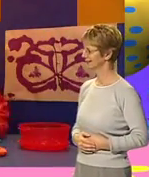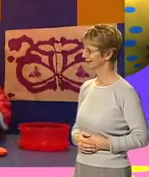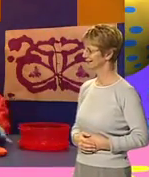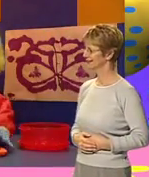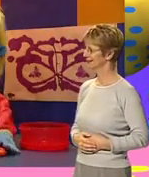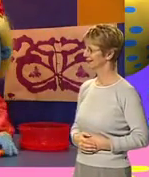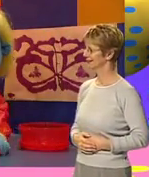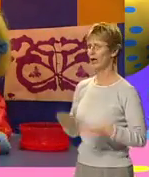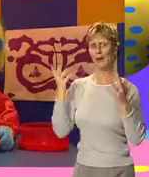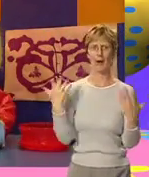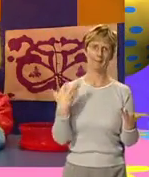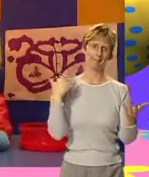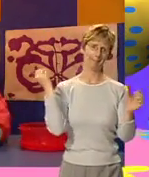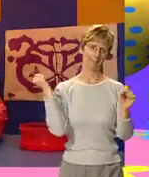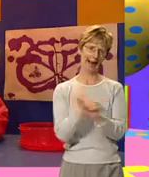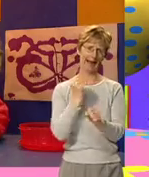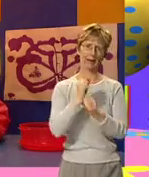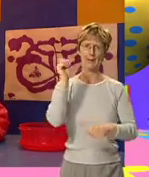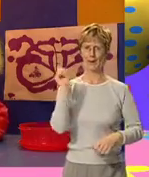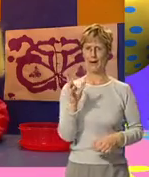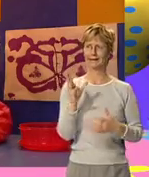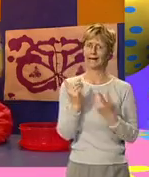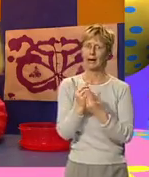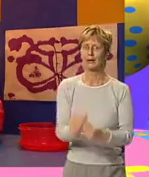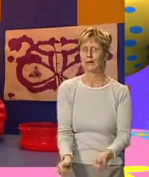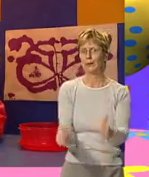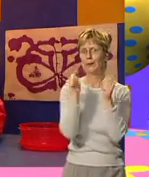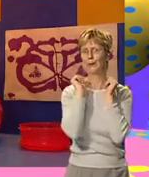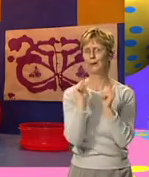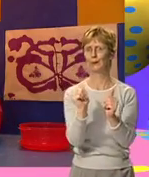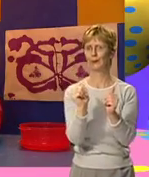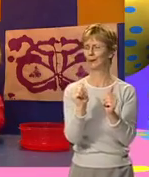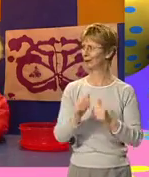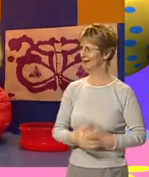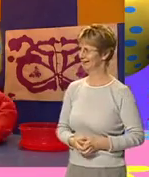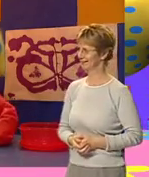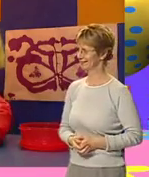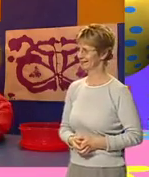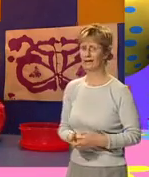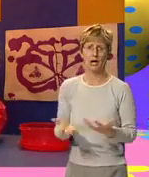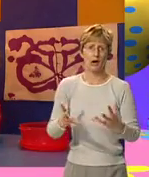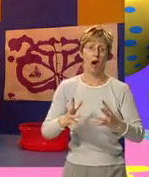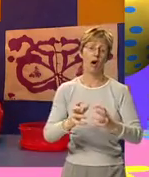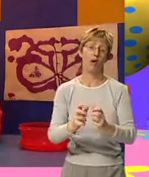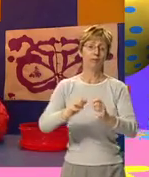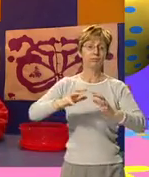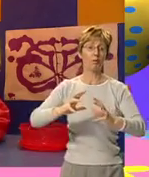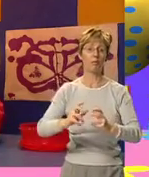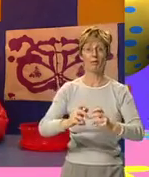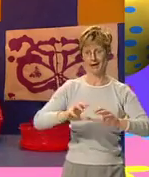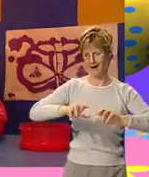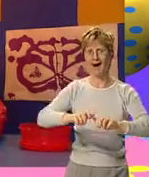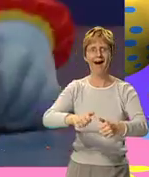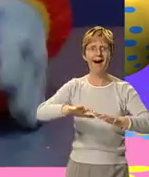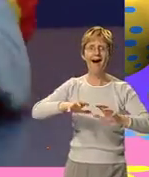Now, what can I make? It's got to be something that's really good. We're just a lump of clay. You can make just